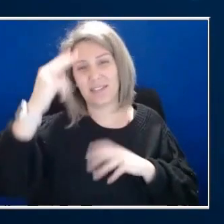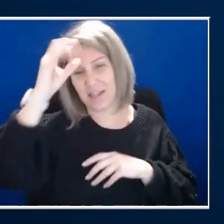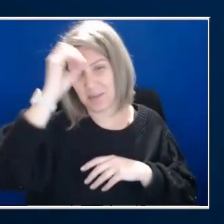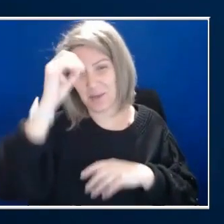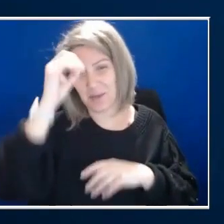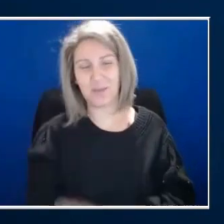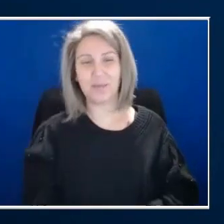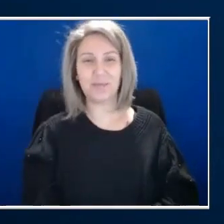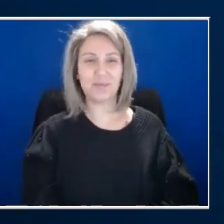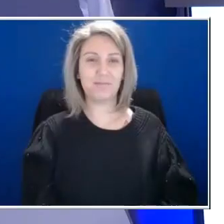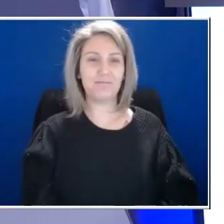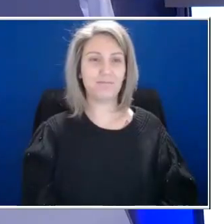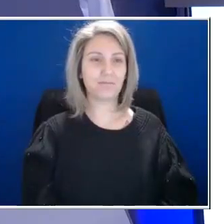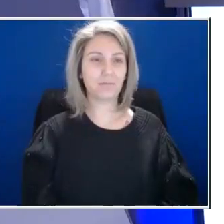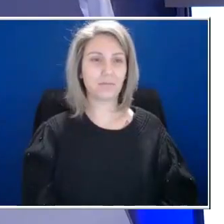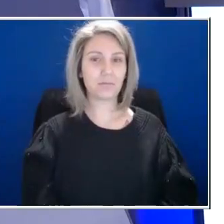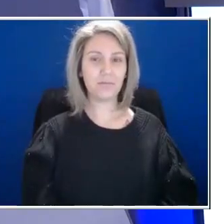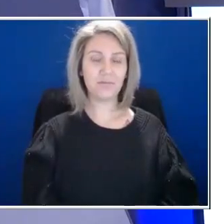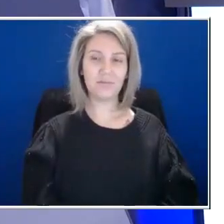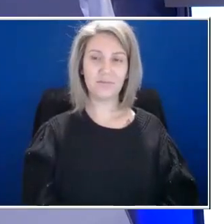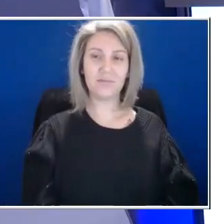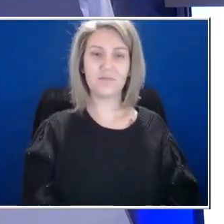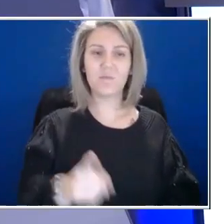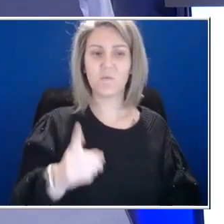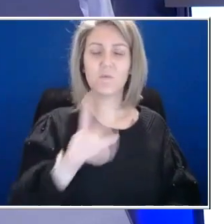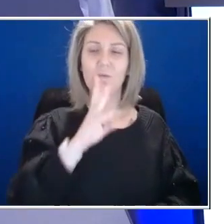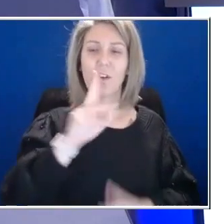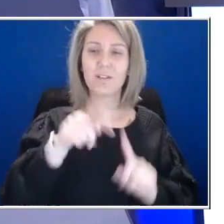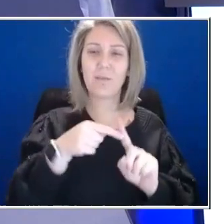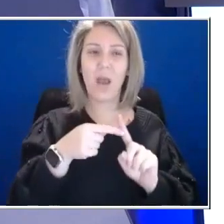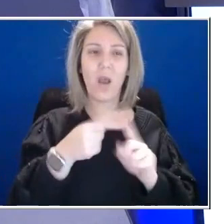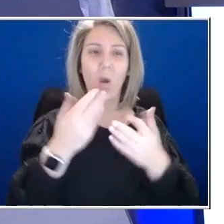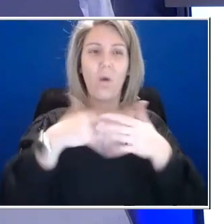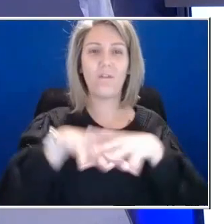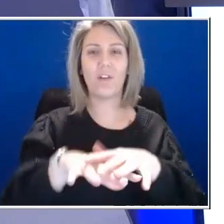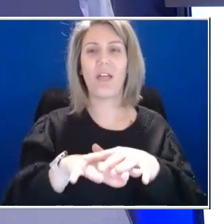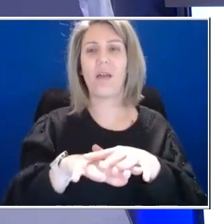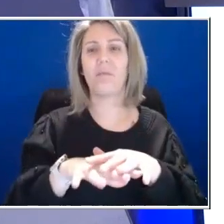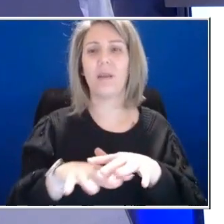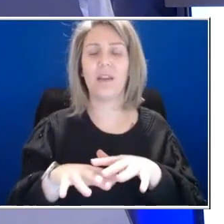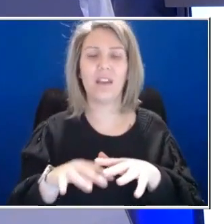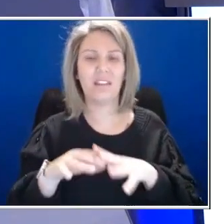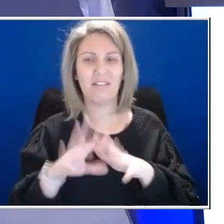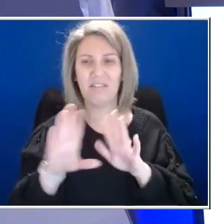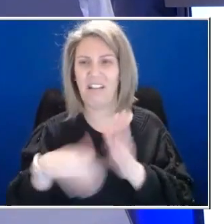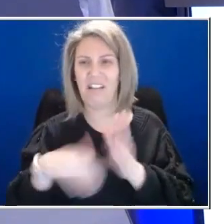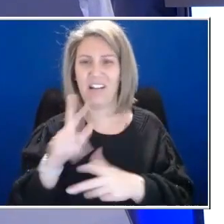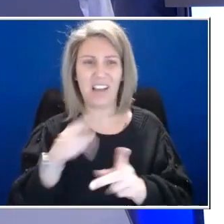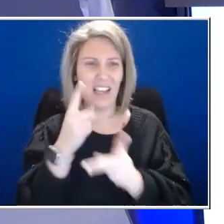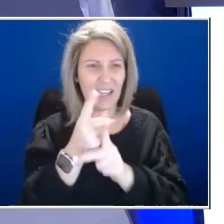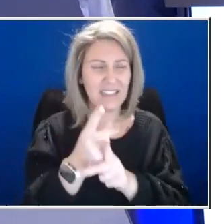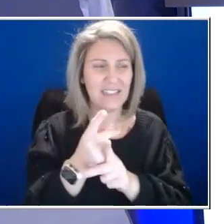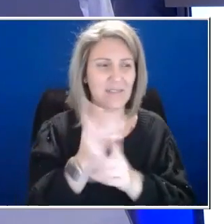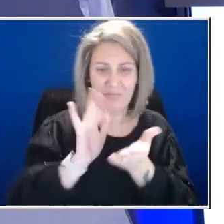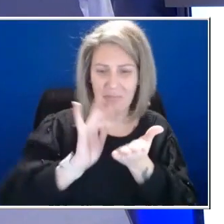heard. You talked about the overlapping of different, and it could be in all sorts of areas of medicine, but the